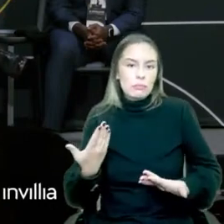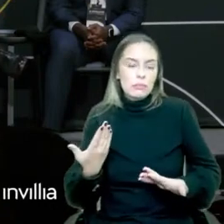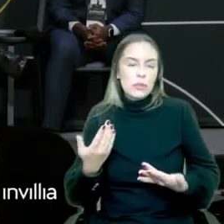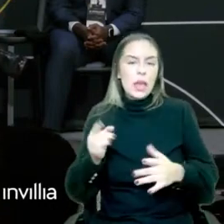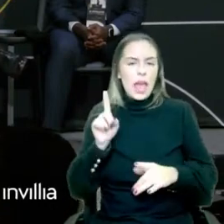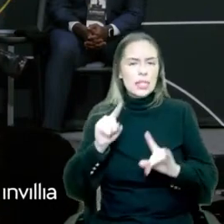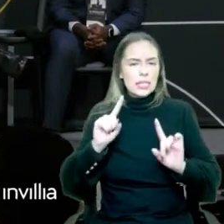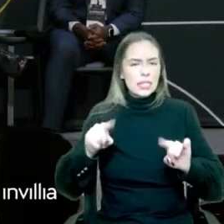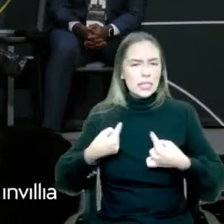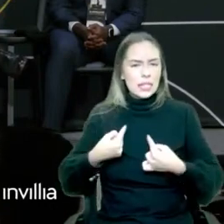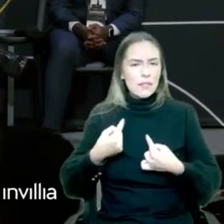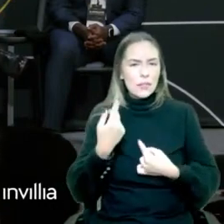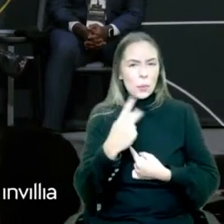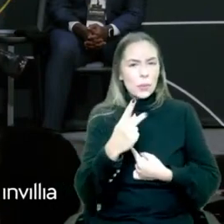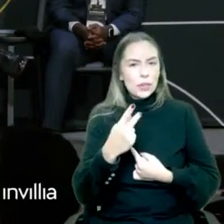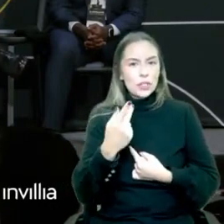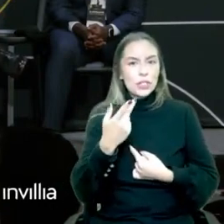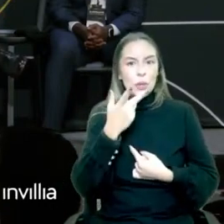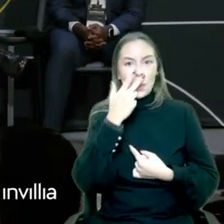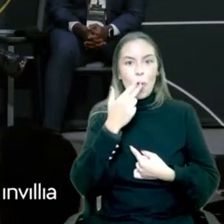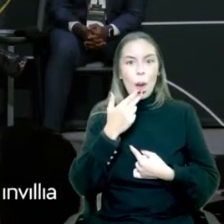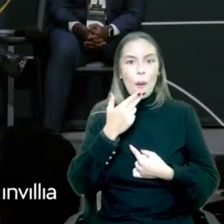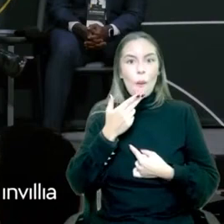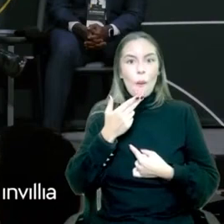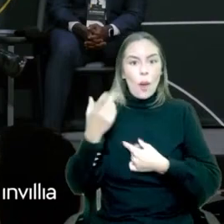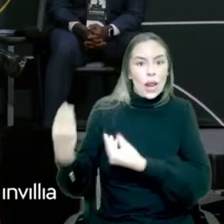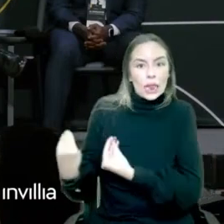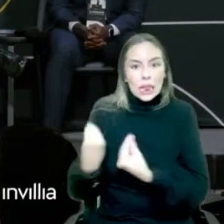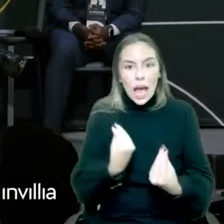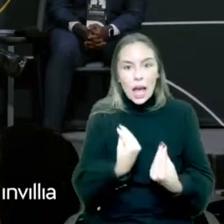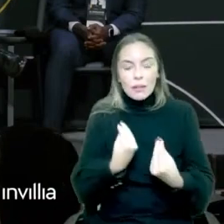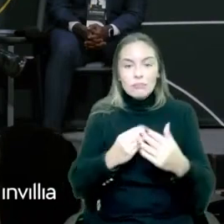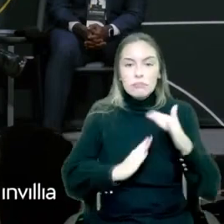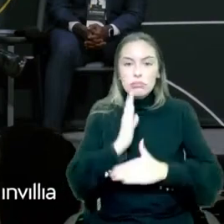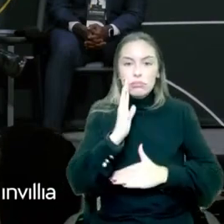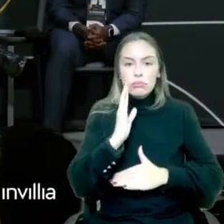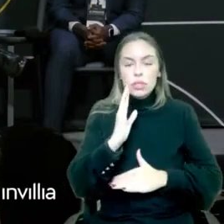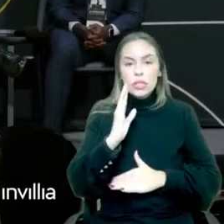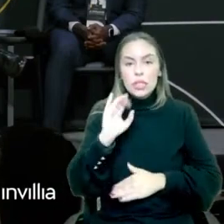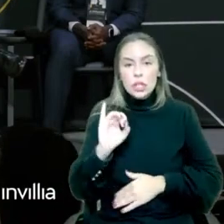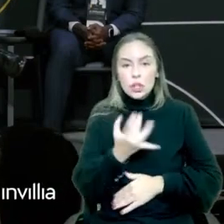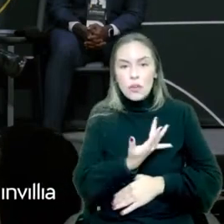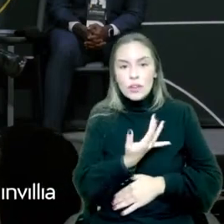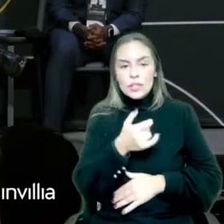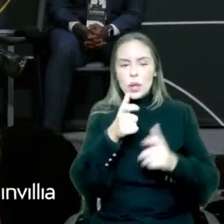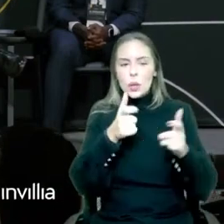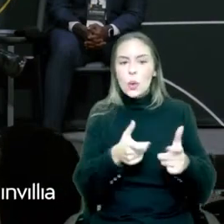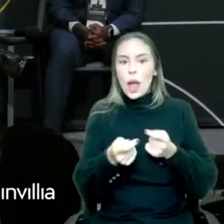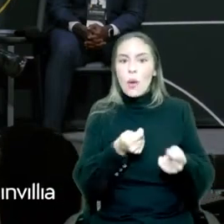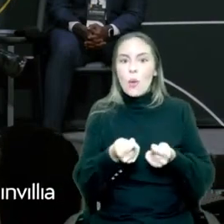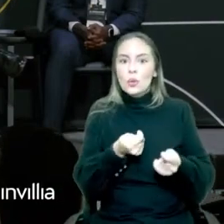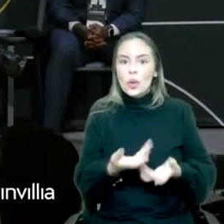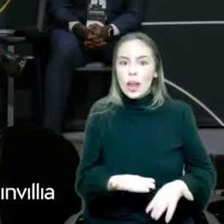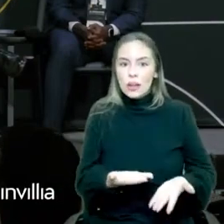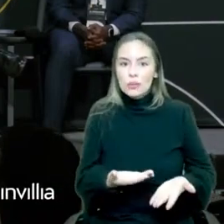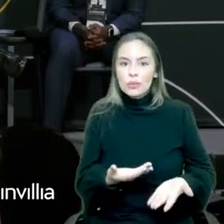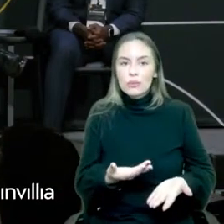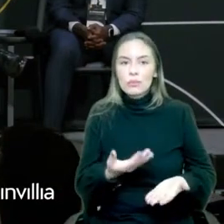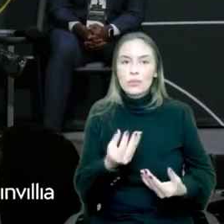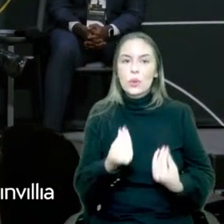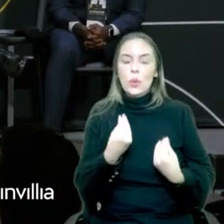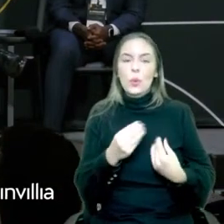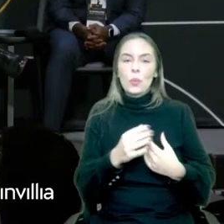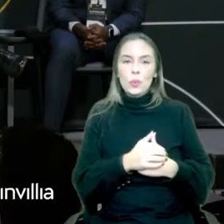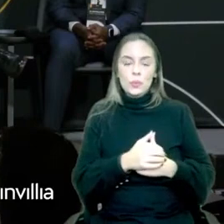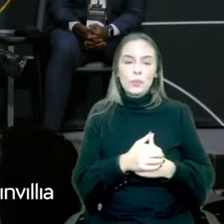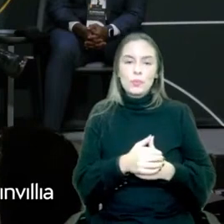thrive the innovation in such a regulated environment and inside your company? I think for